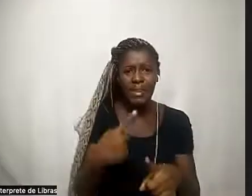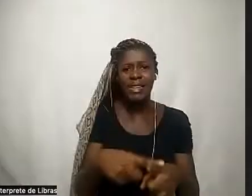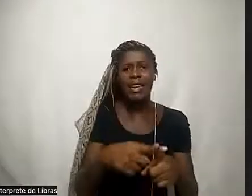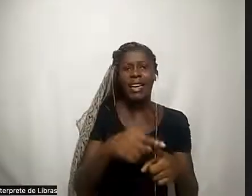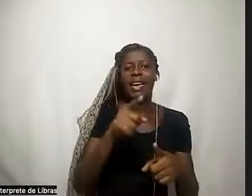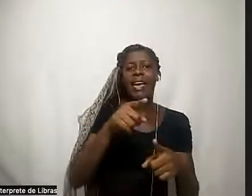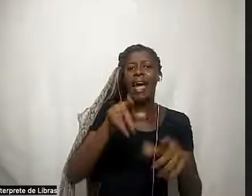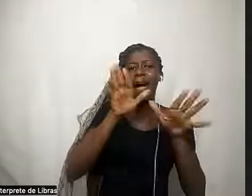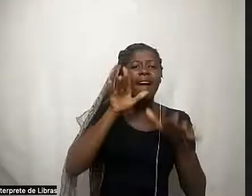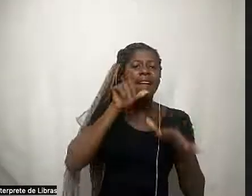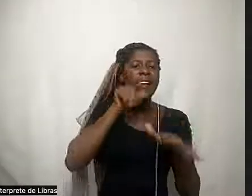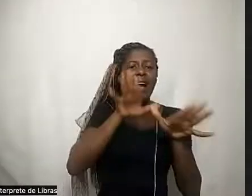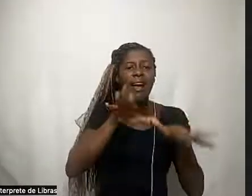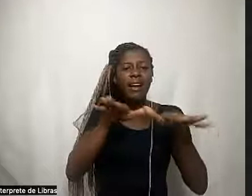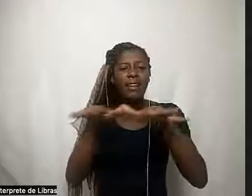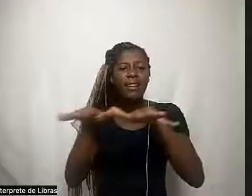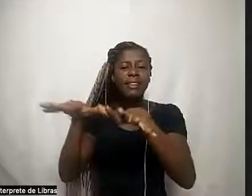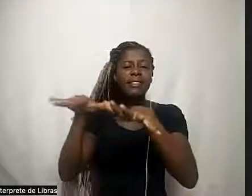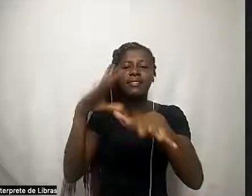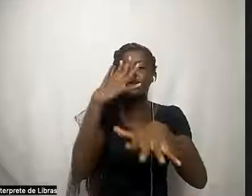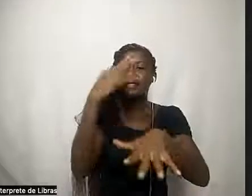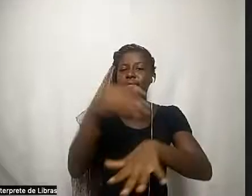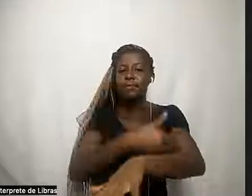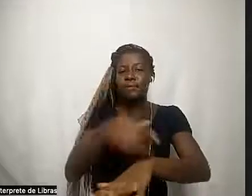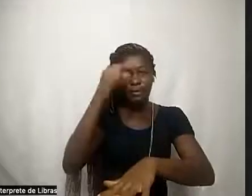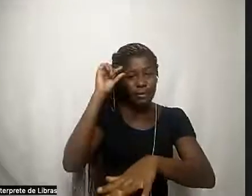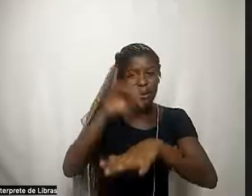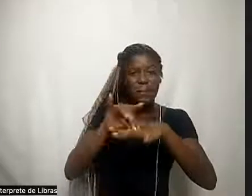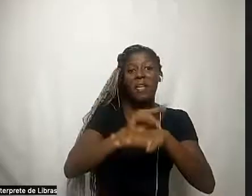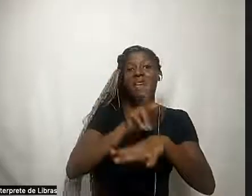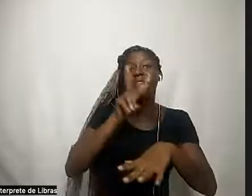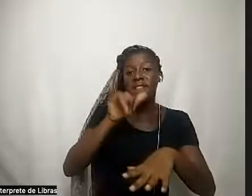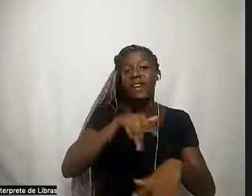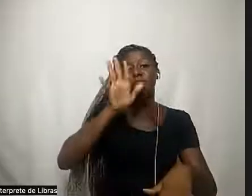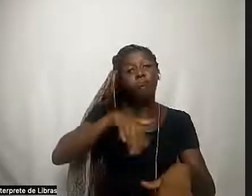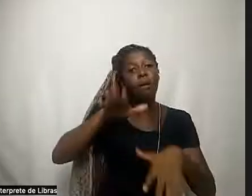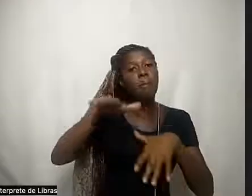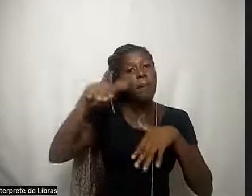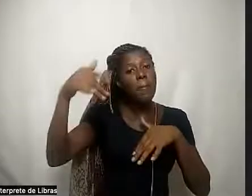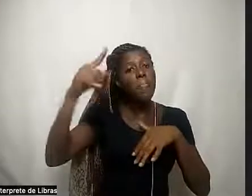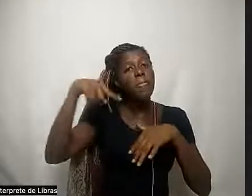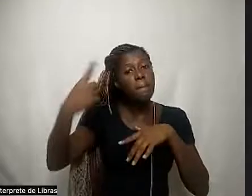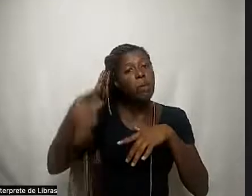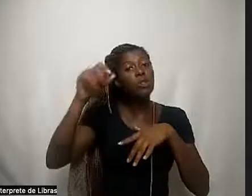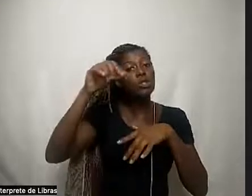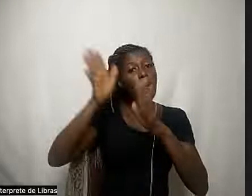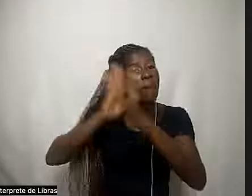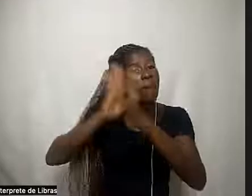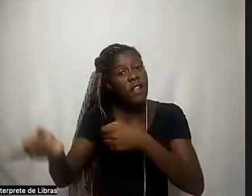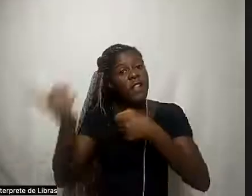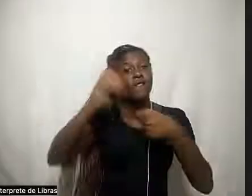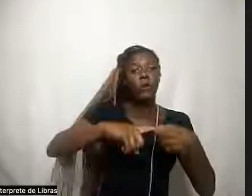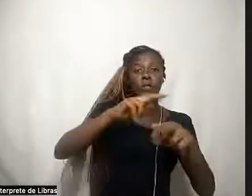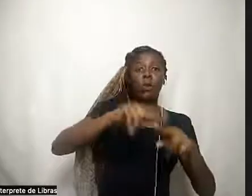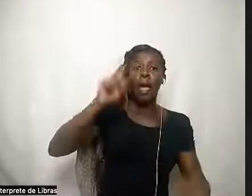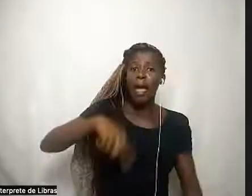So it is a big challenge to study these species and understand the the health of these populations and